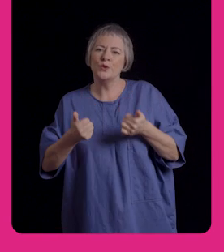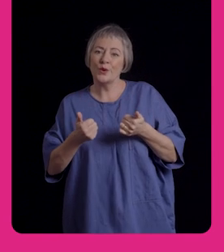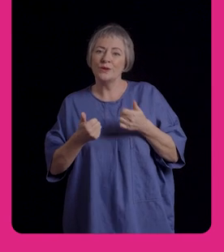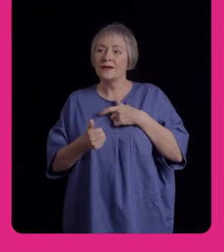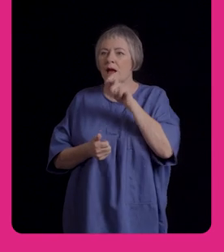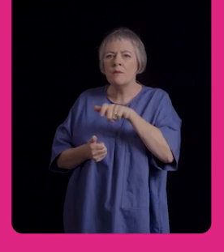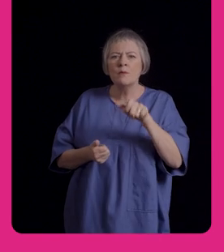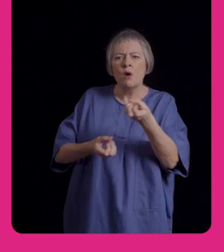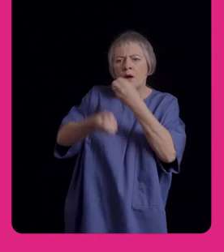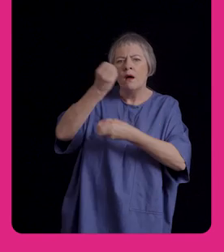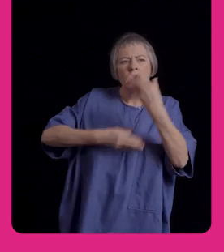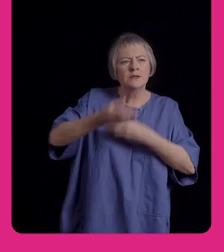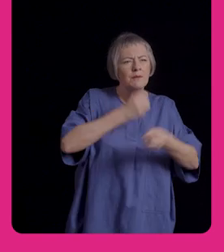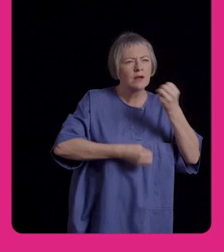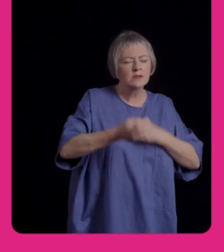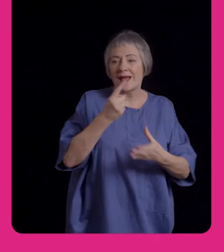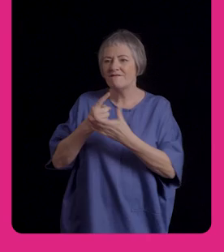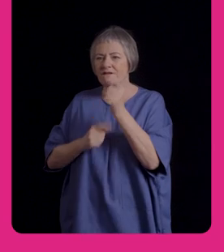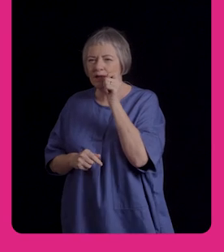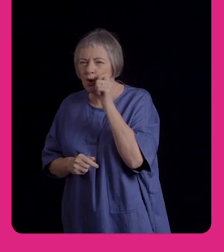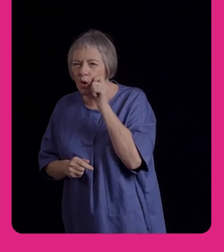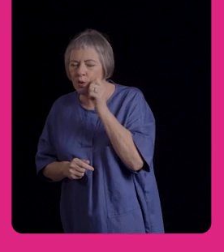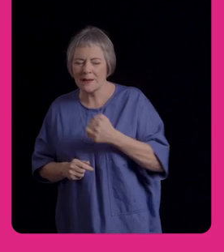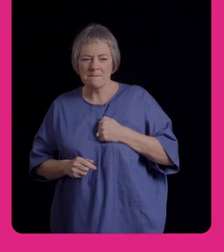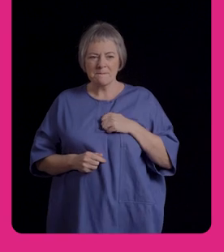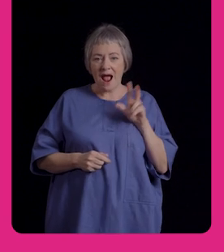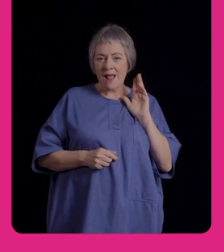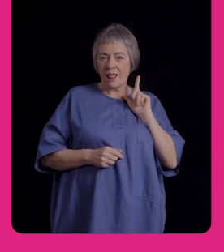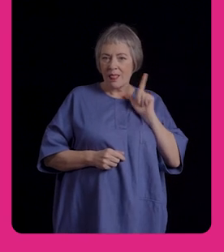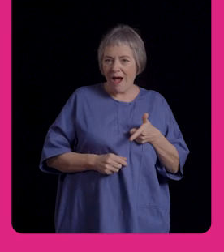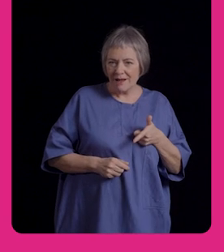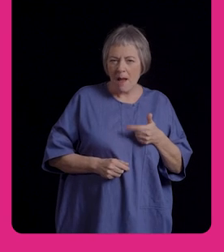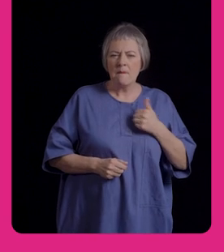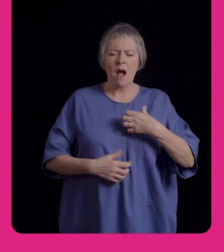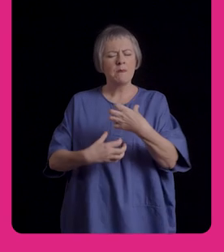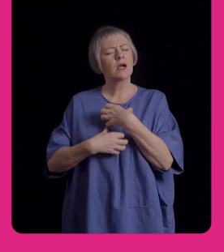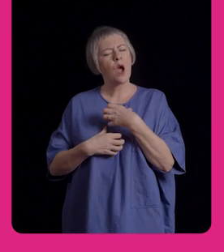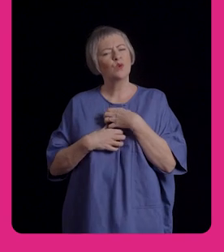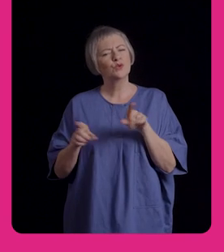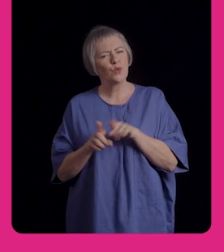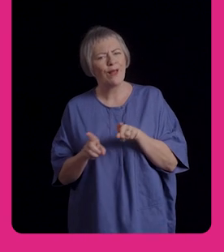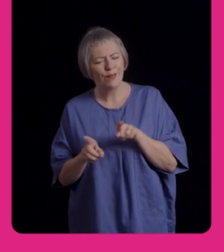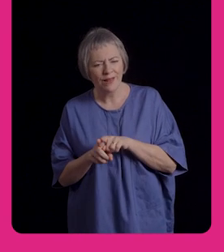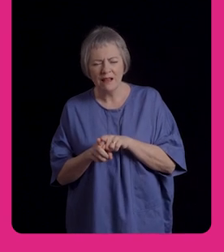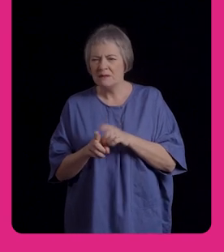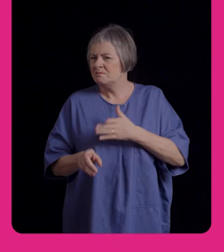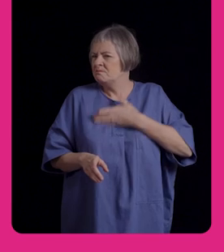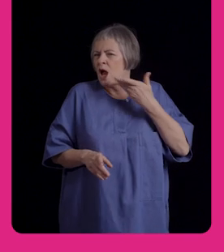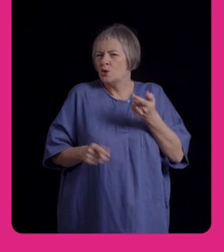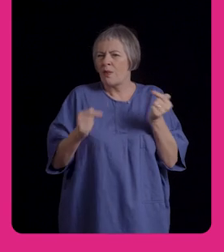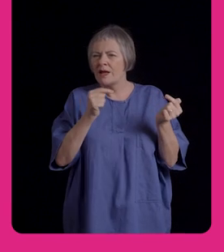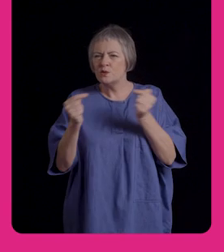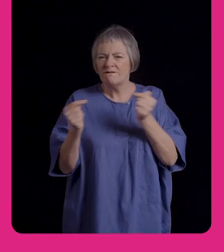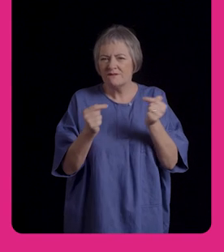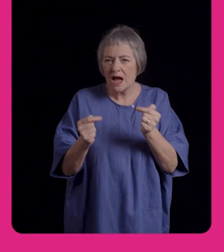getting people to tell me things and finding clues is my luck. But I'm also a coward. So I don't like to